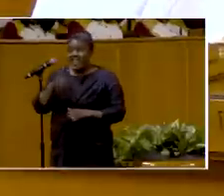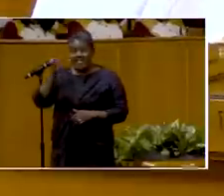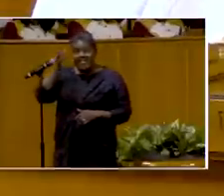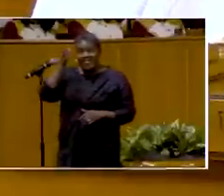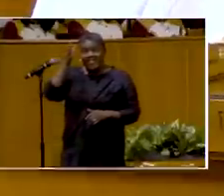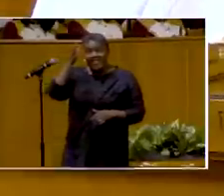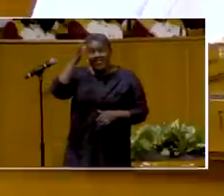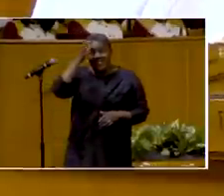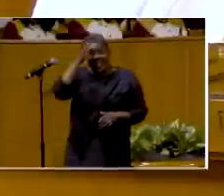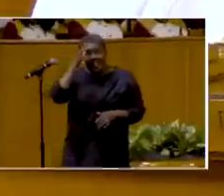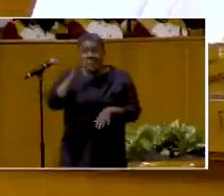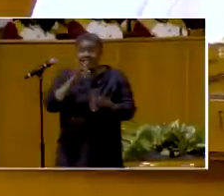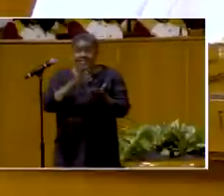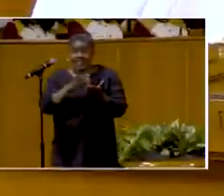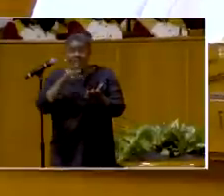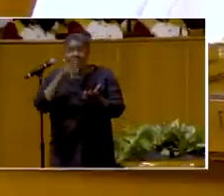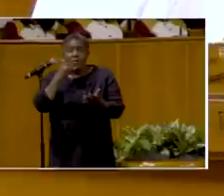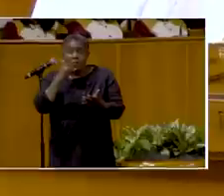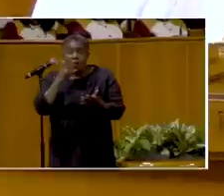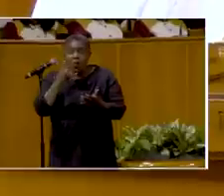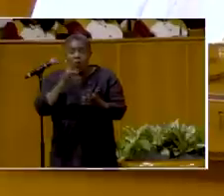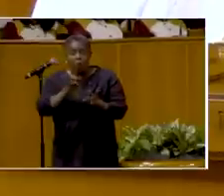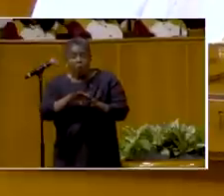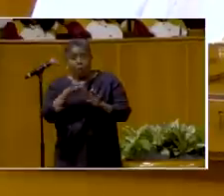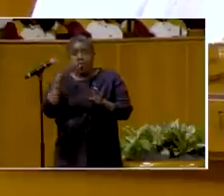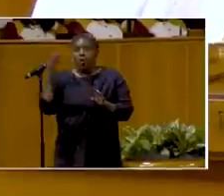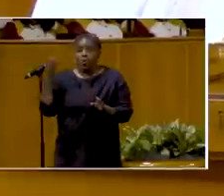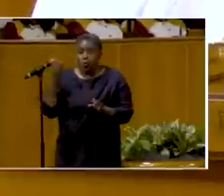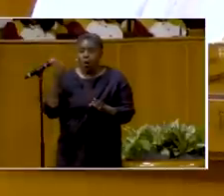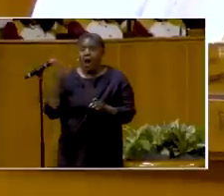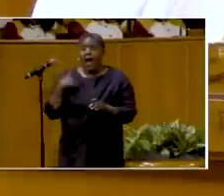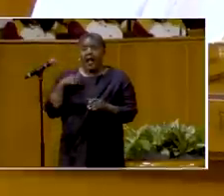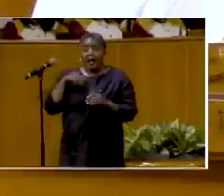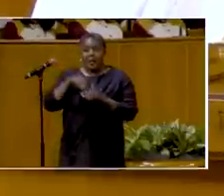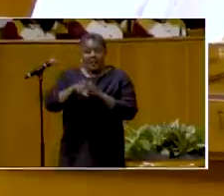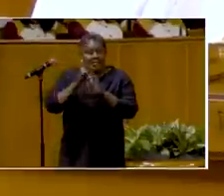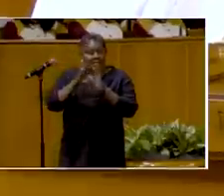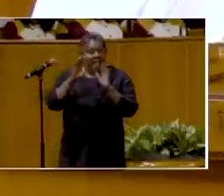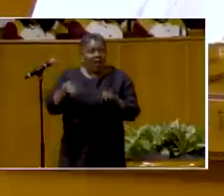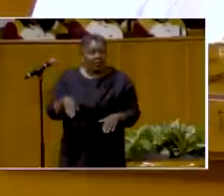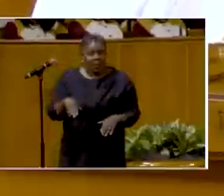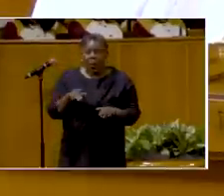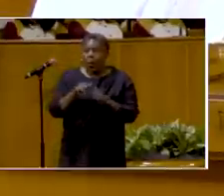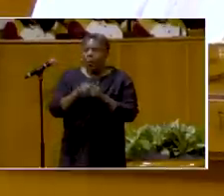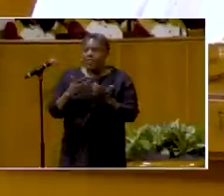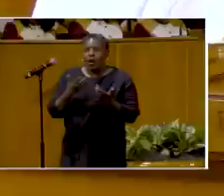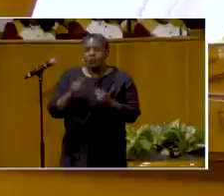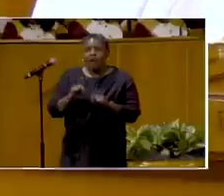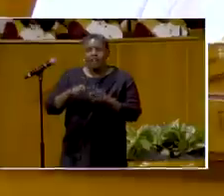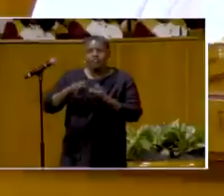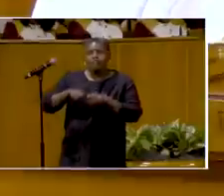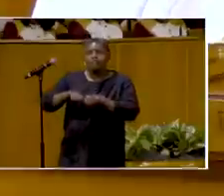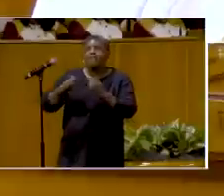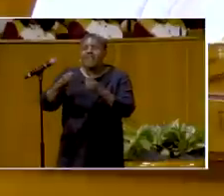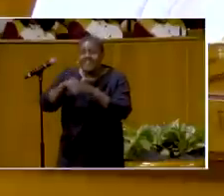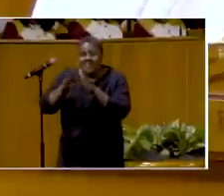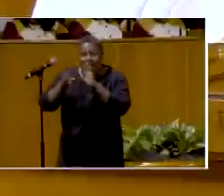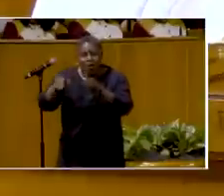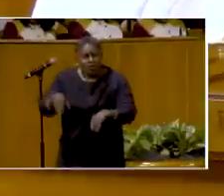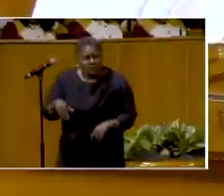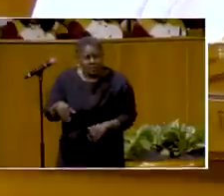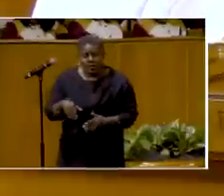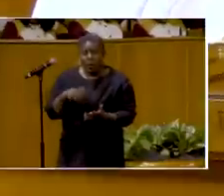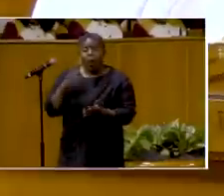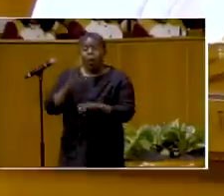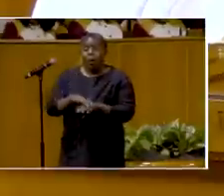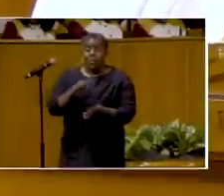your phone so that the door will unlock and I can come in the house without trying to break in the house. So I get on my